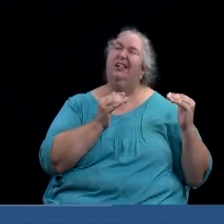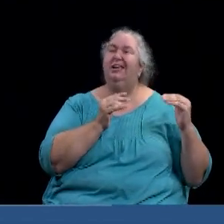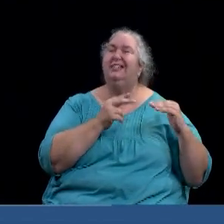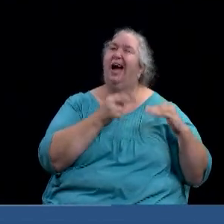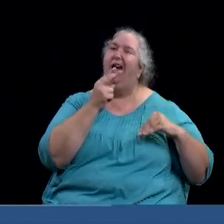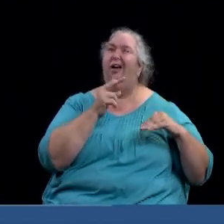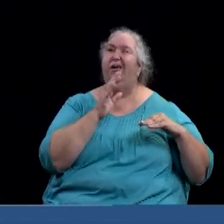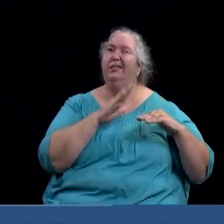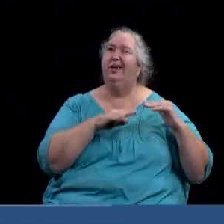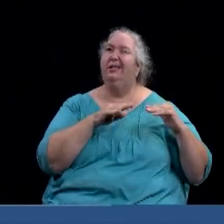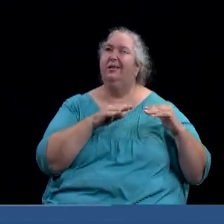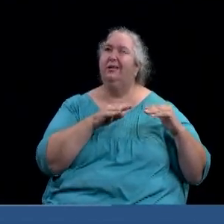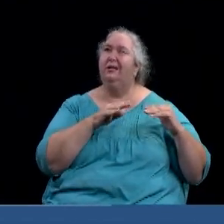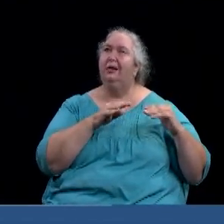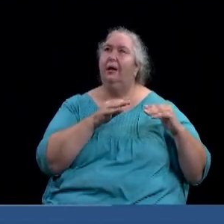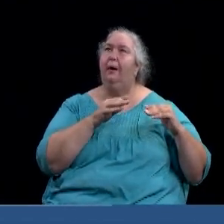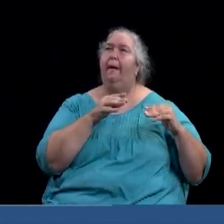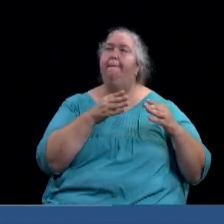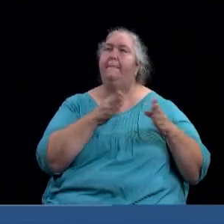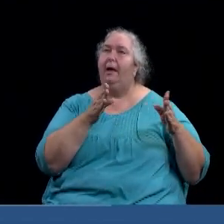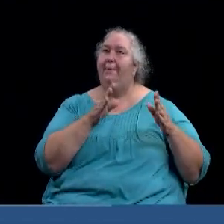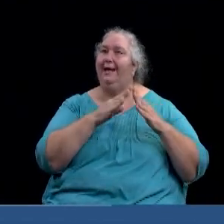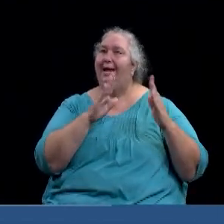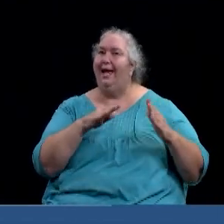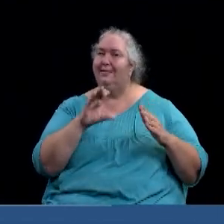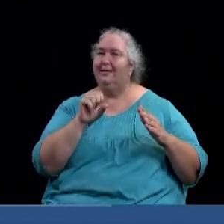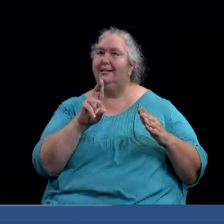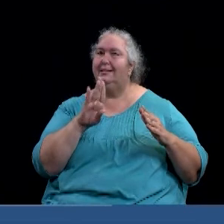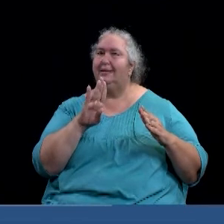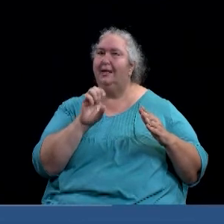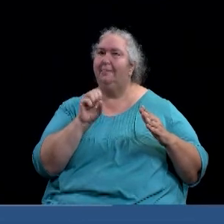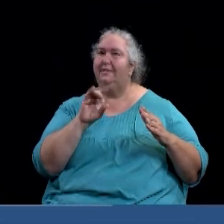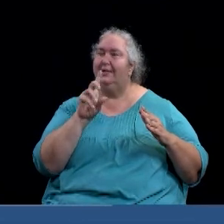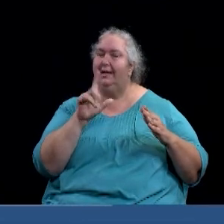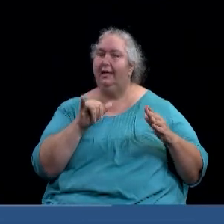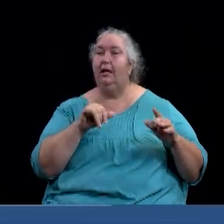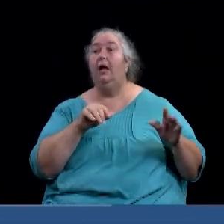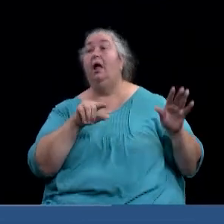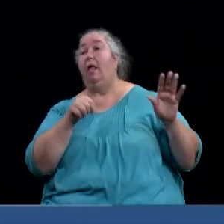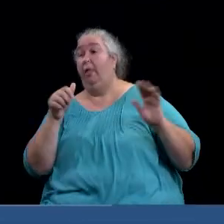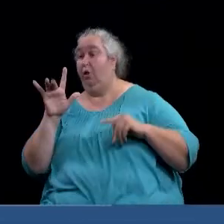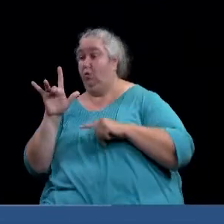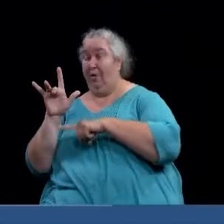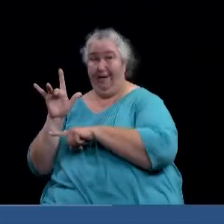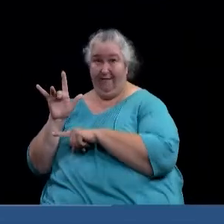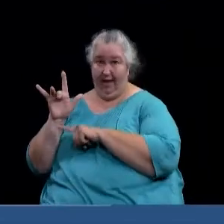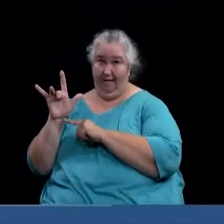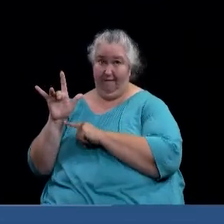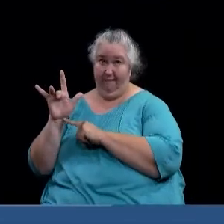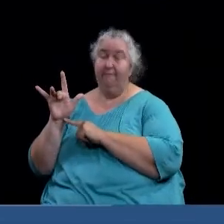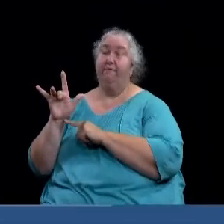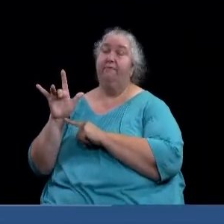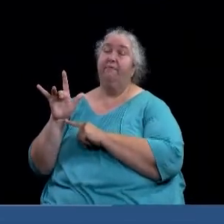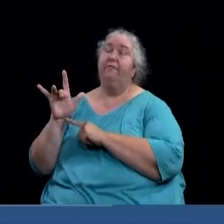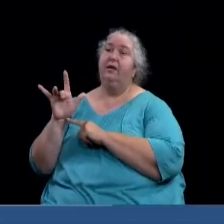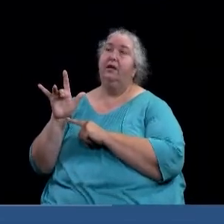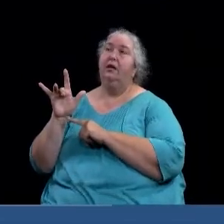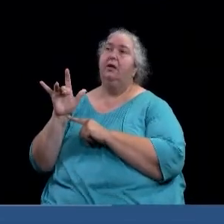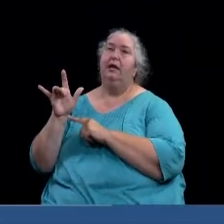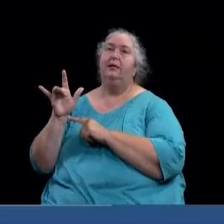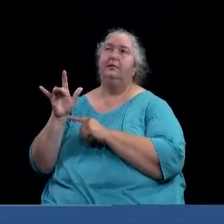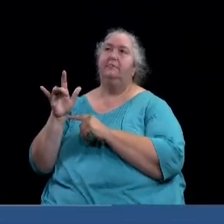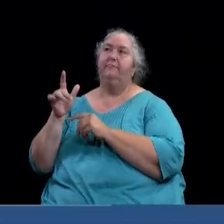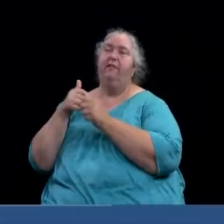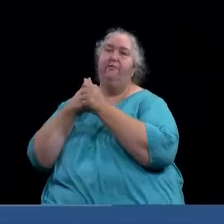other 25% of the units, we will be allowed the fair market rent that is used by our Section 8